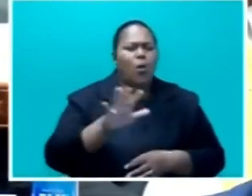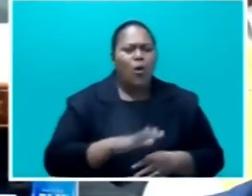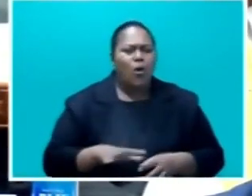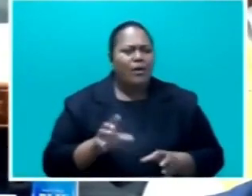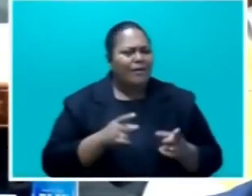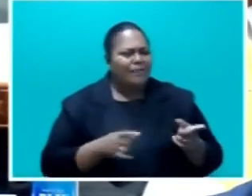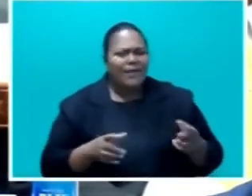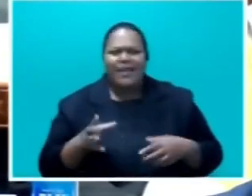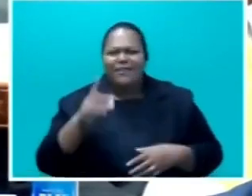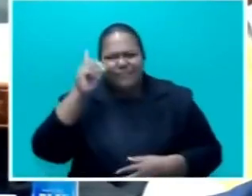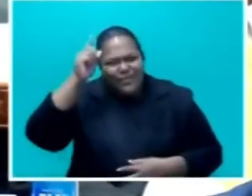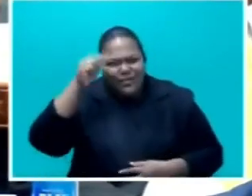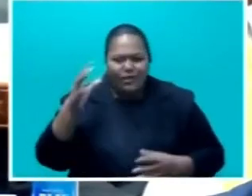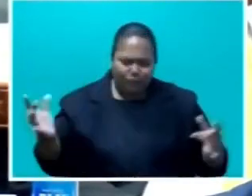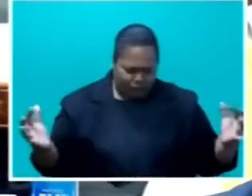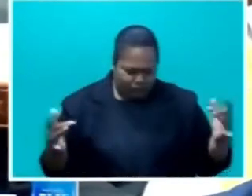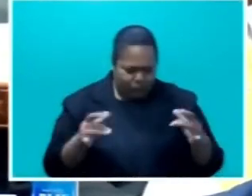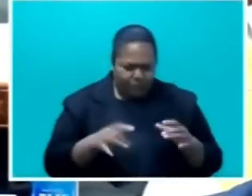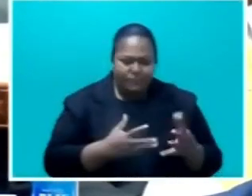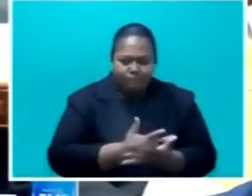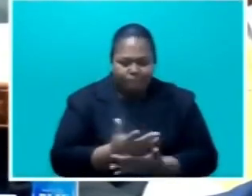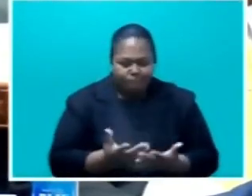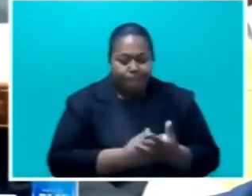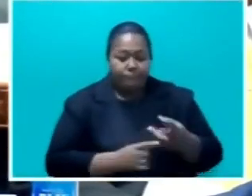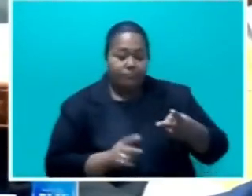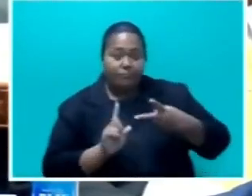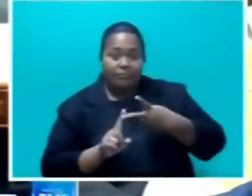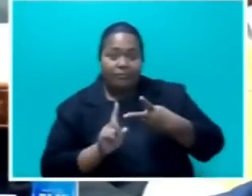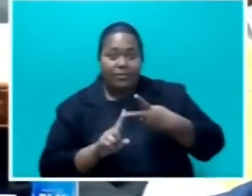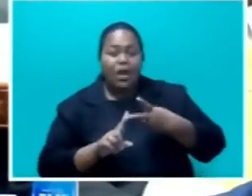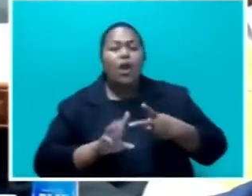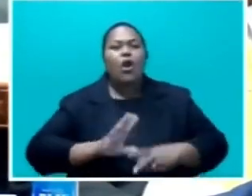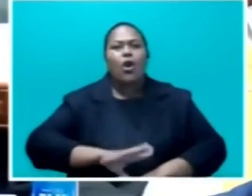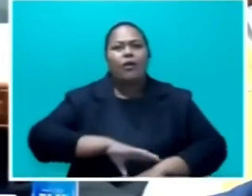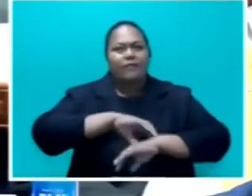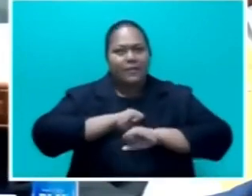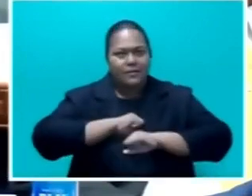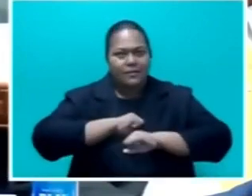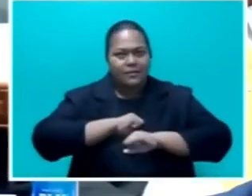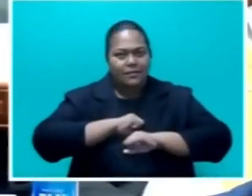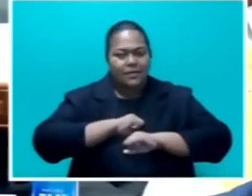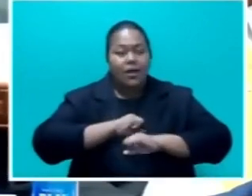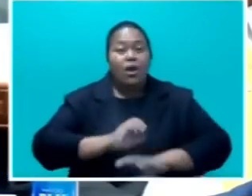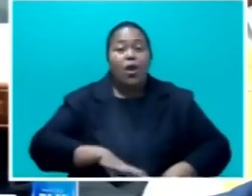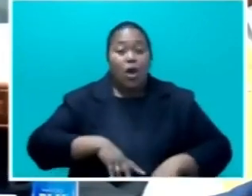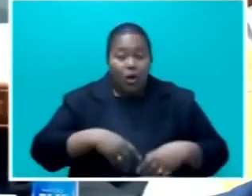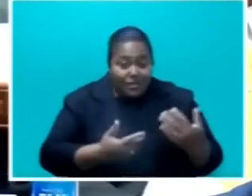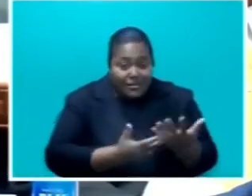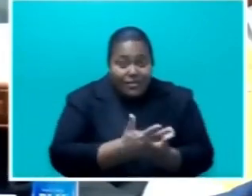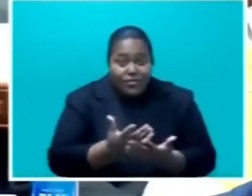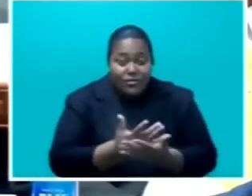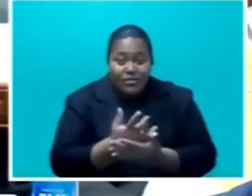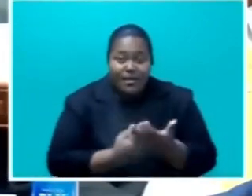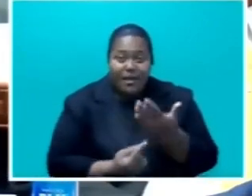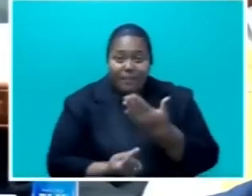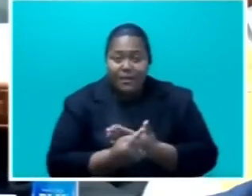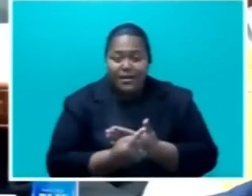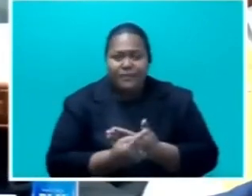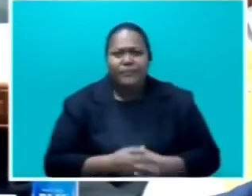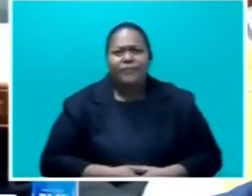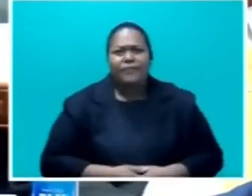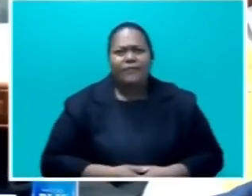Fiji Islands. The second pillar, Mr. Speaker, was confidence. With consultations, Ratu Selala